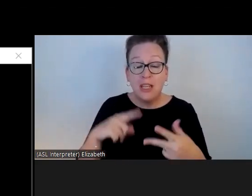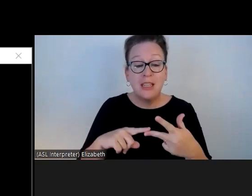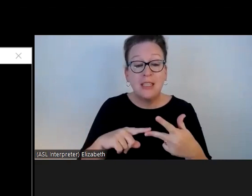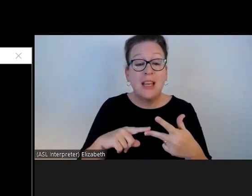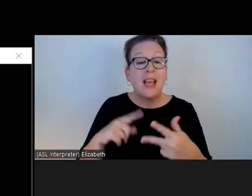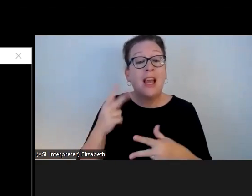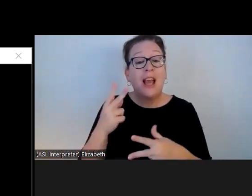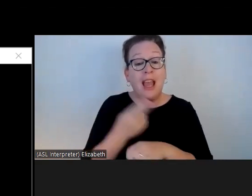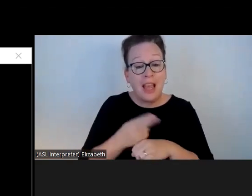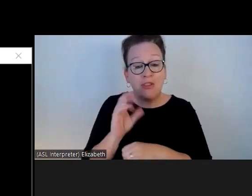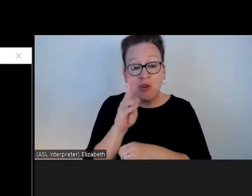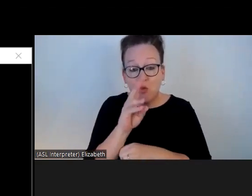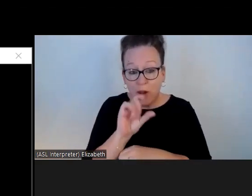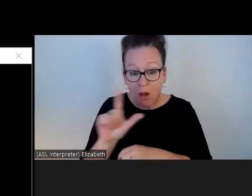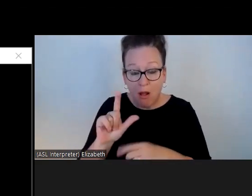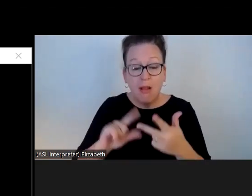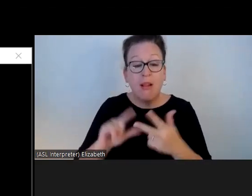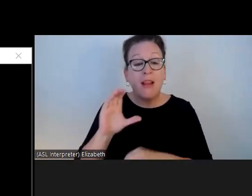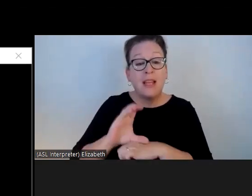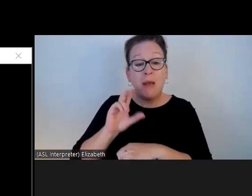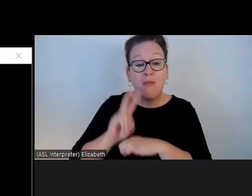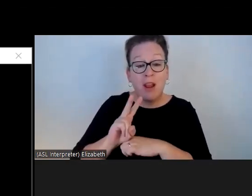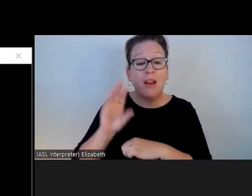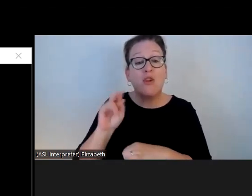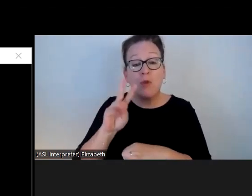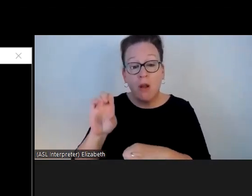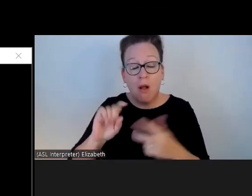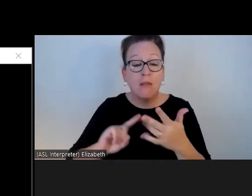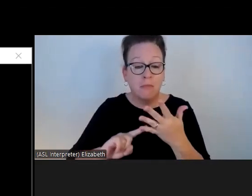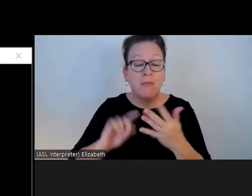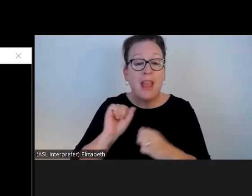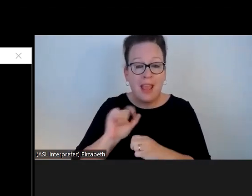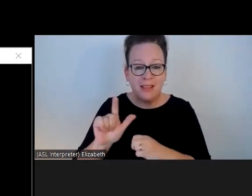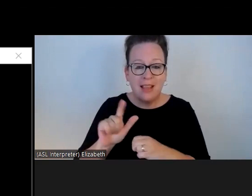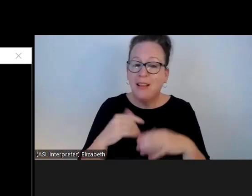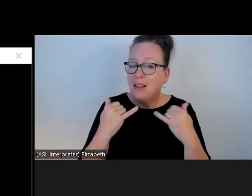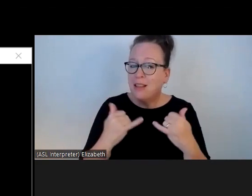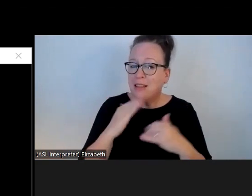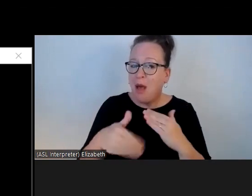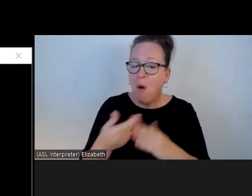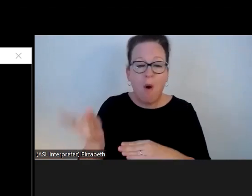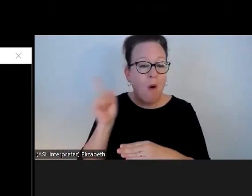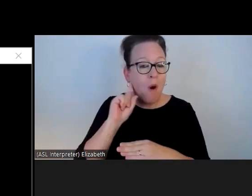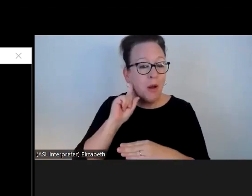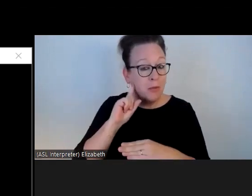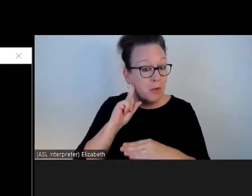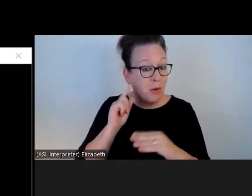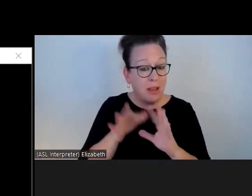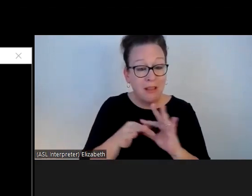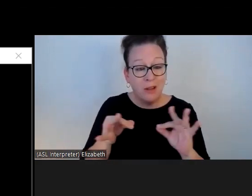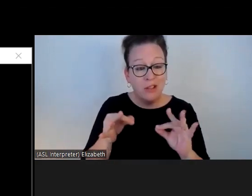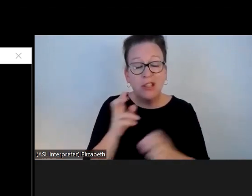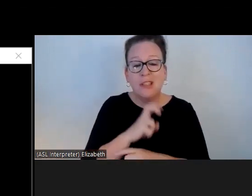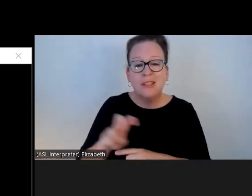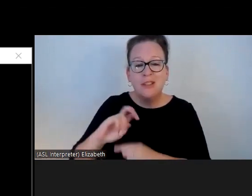and ASL. I'm going to now ask our audible languages to switch into the English room and give